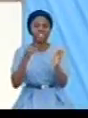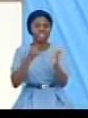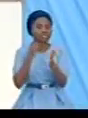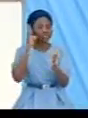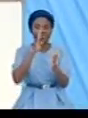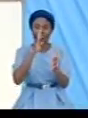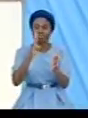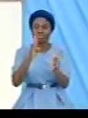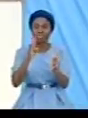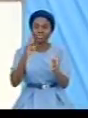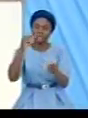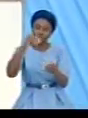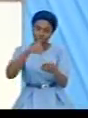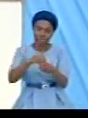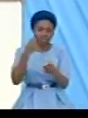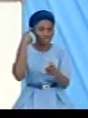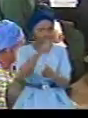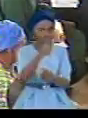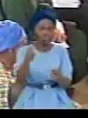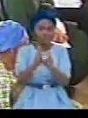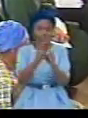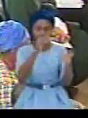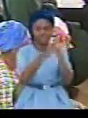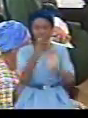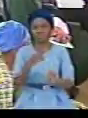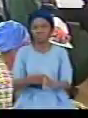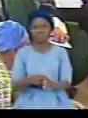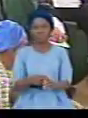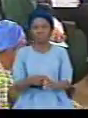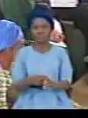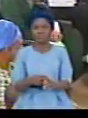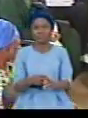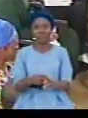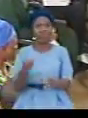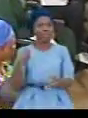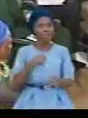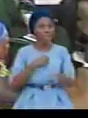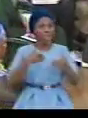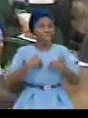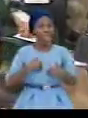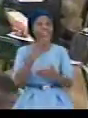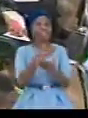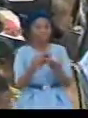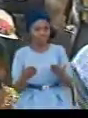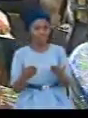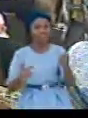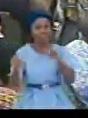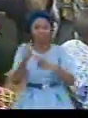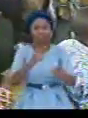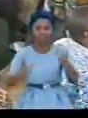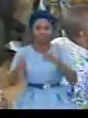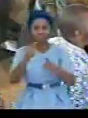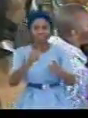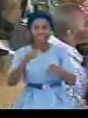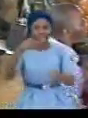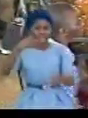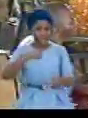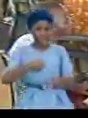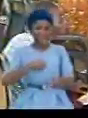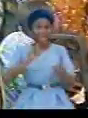something. I said we have something. Somebody there, I have something.